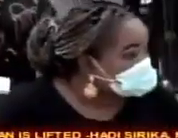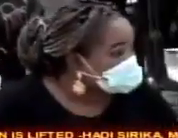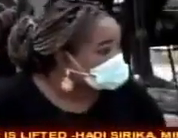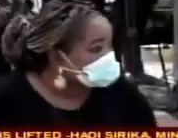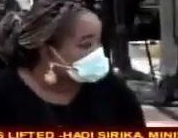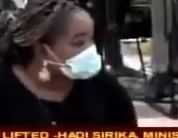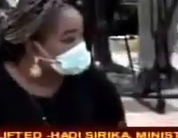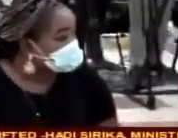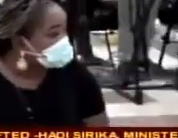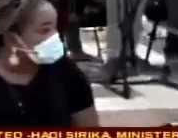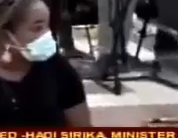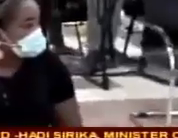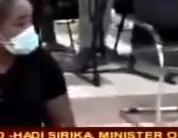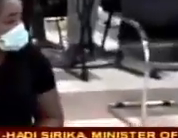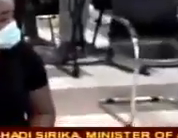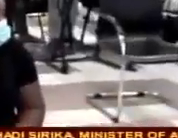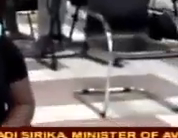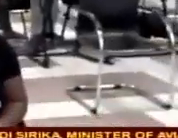All right.